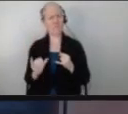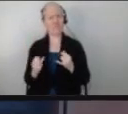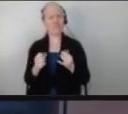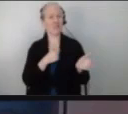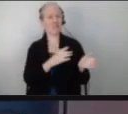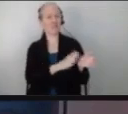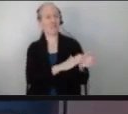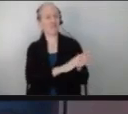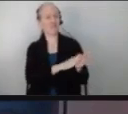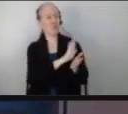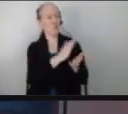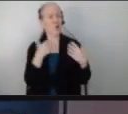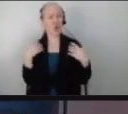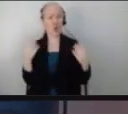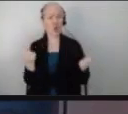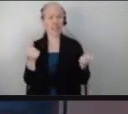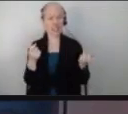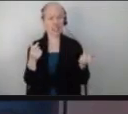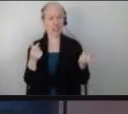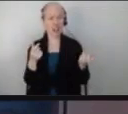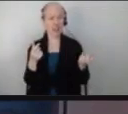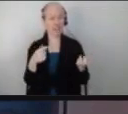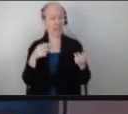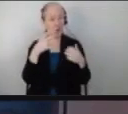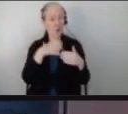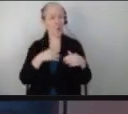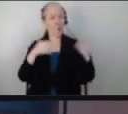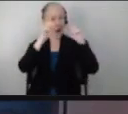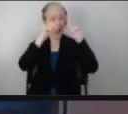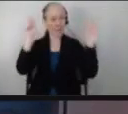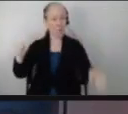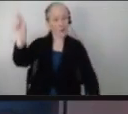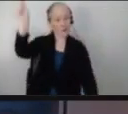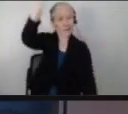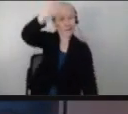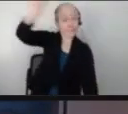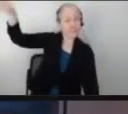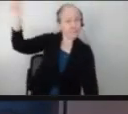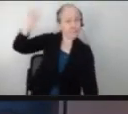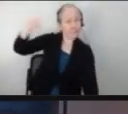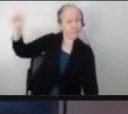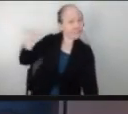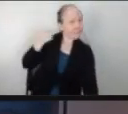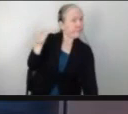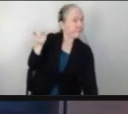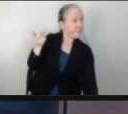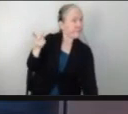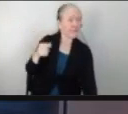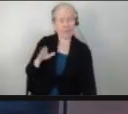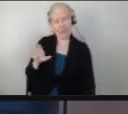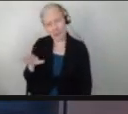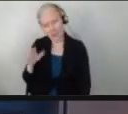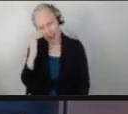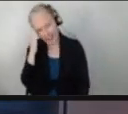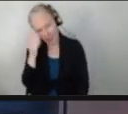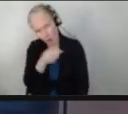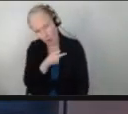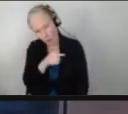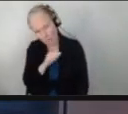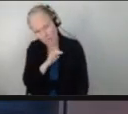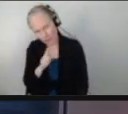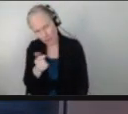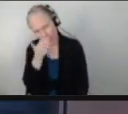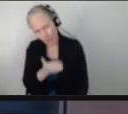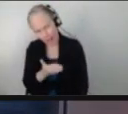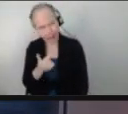courage of going and putting it on the whiteboard and saying, and I know Michelle very well, and so I know she did that just that